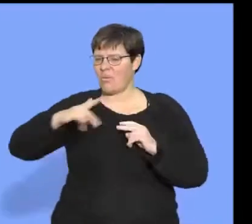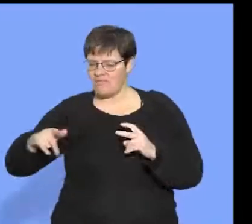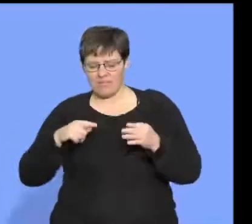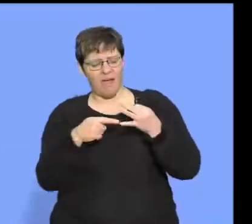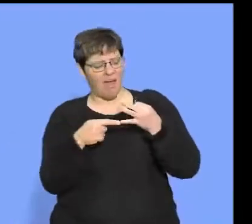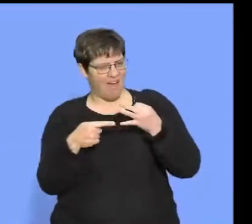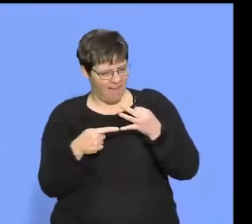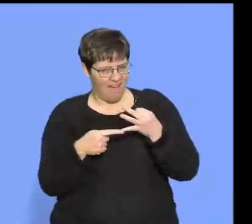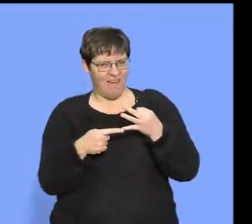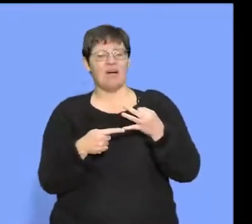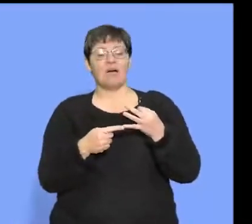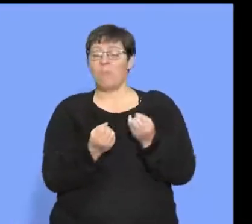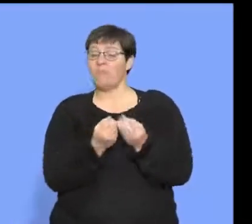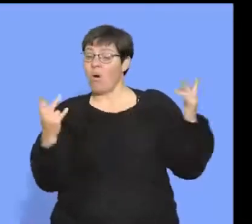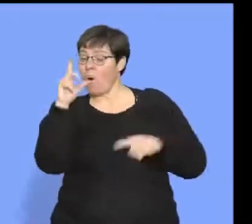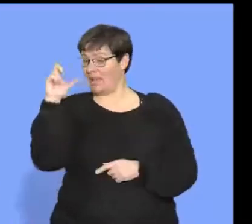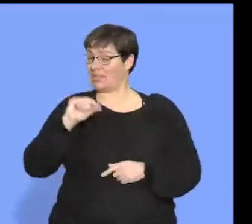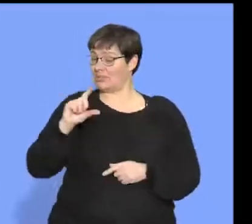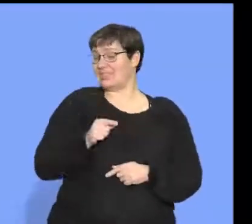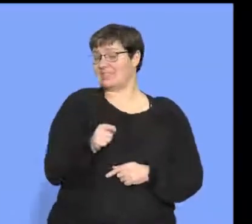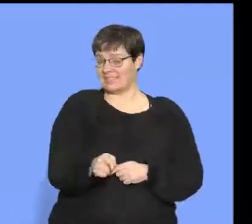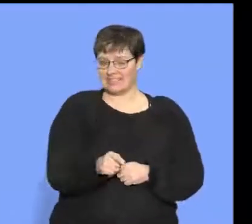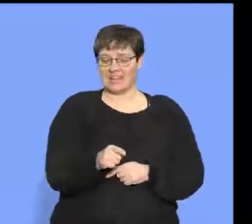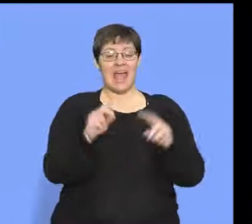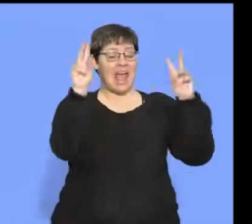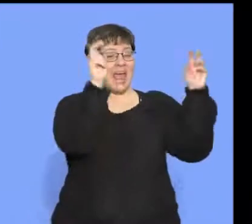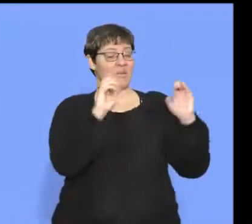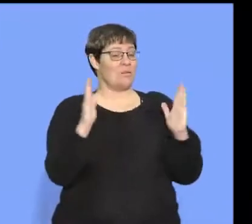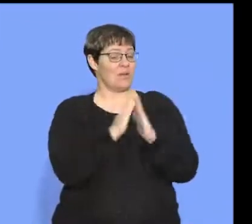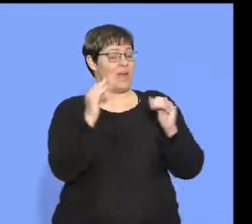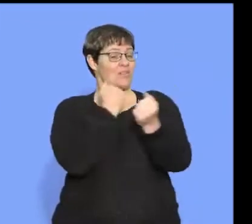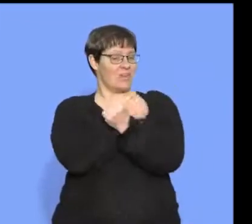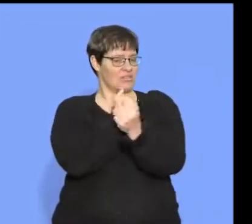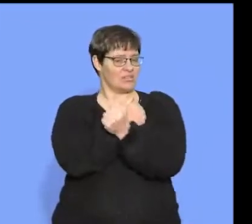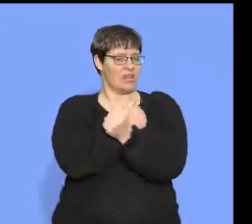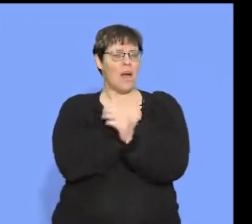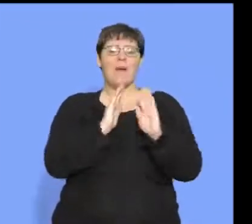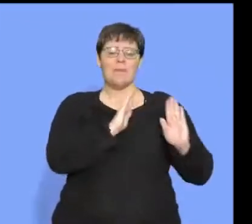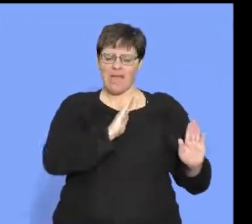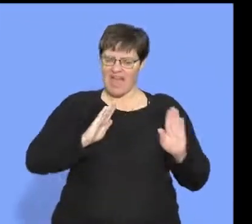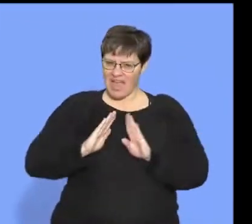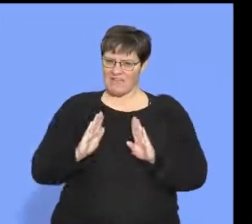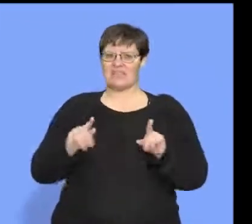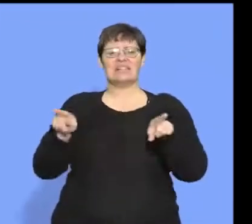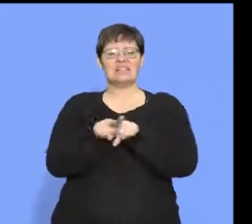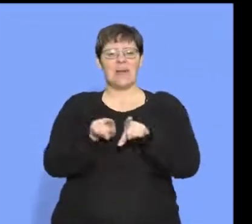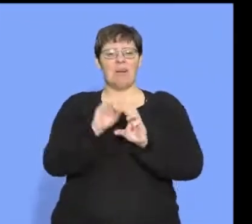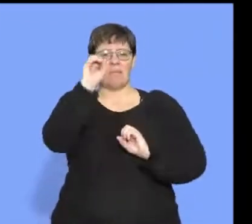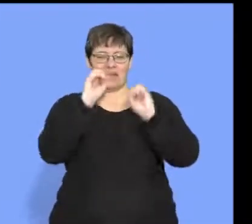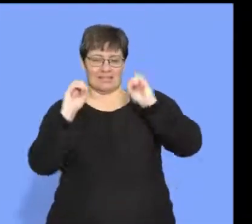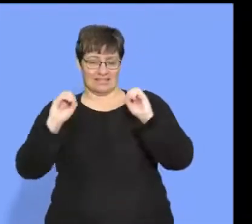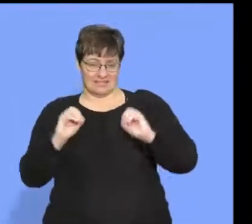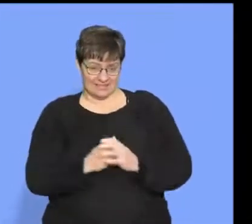waves, but also, and often more interestingly, how electromagnetic radiation can behave like a